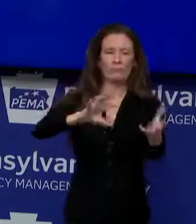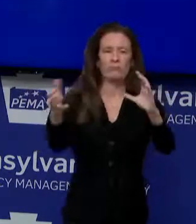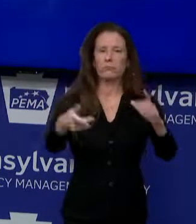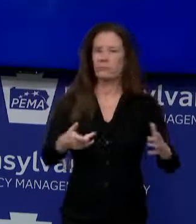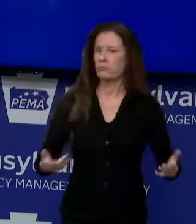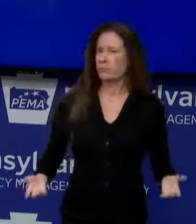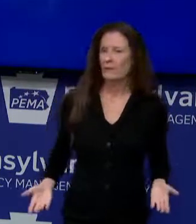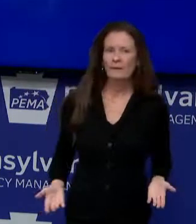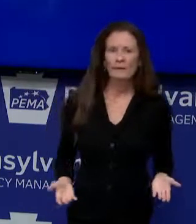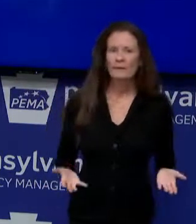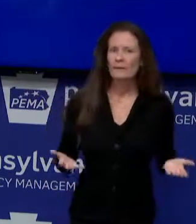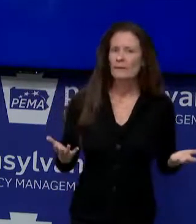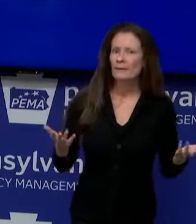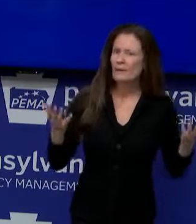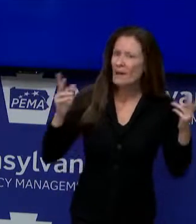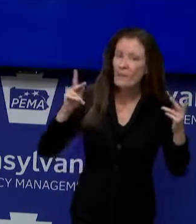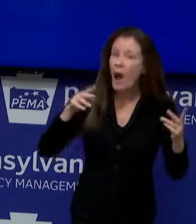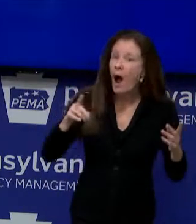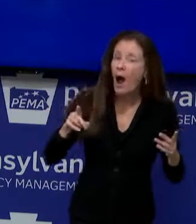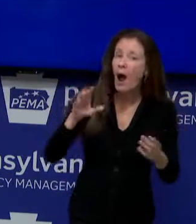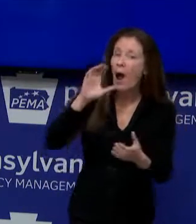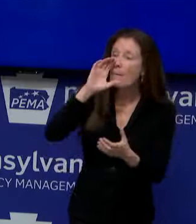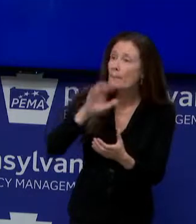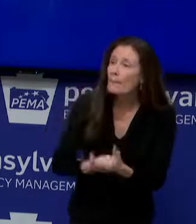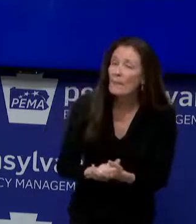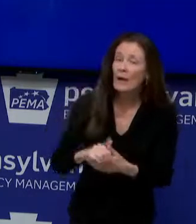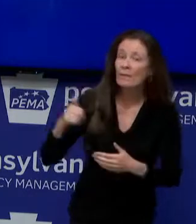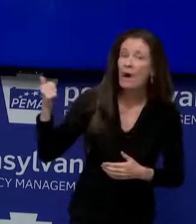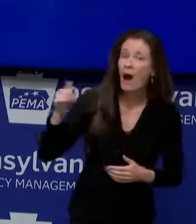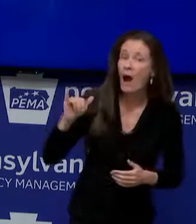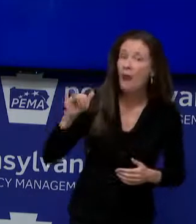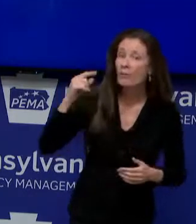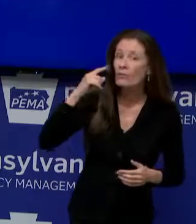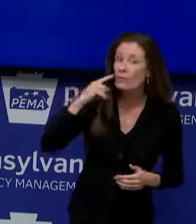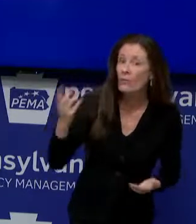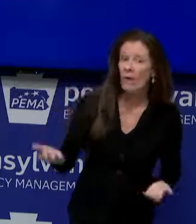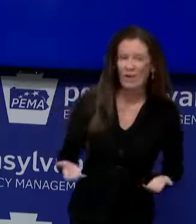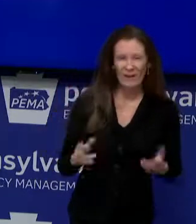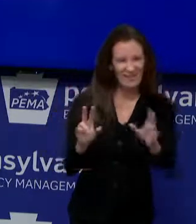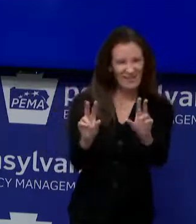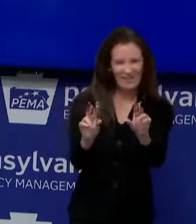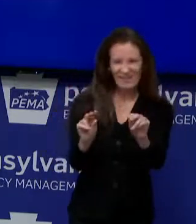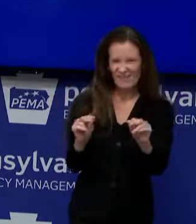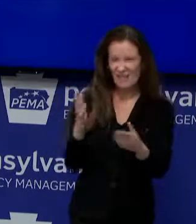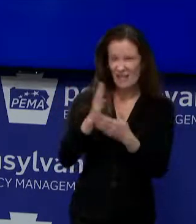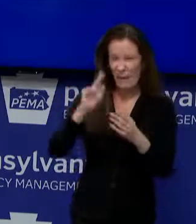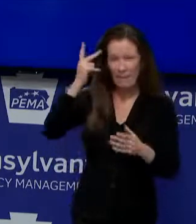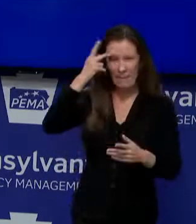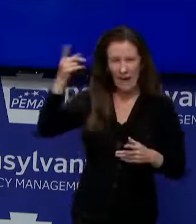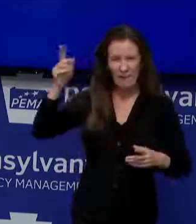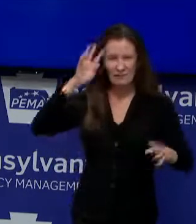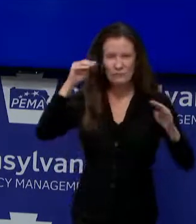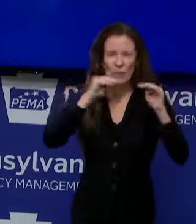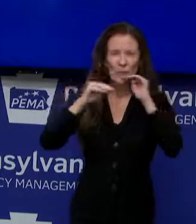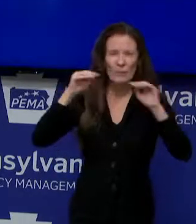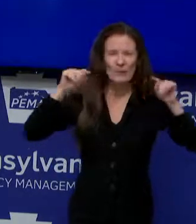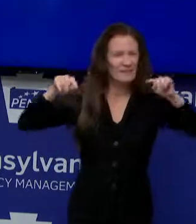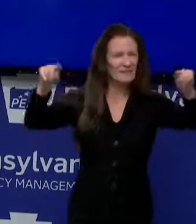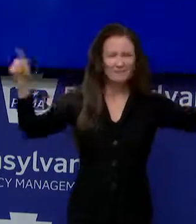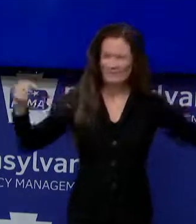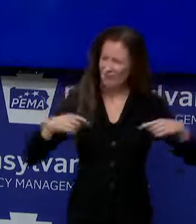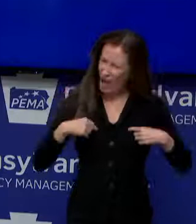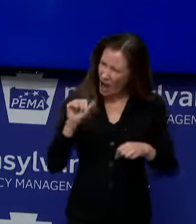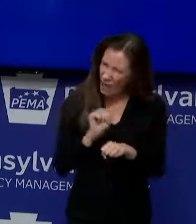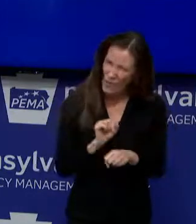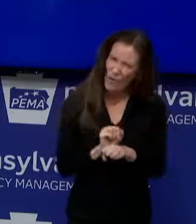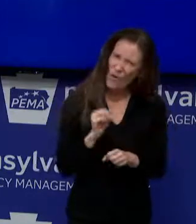who have been led to believe by unscrupulous politicians that a system that we have done everything to make as free and fair and open and transparent as